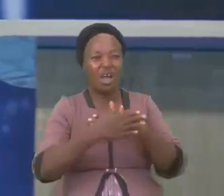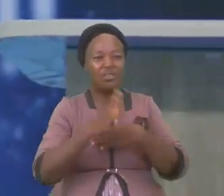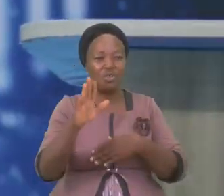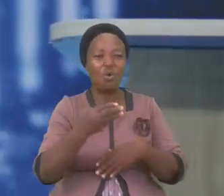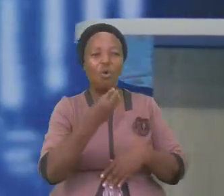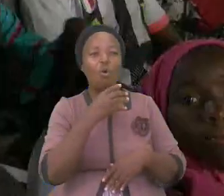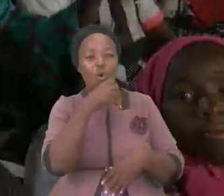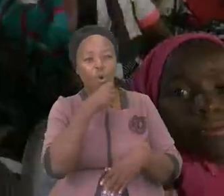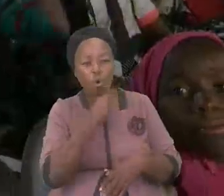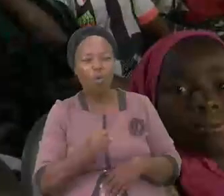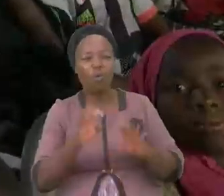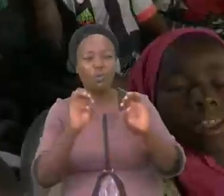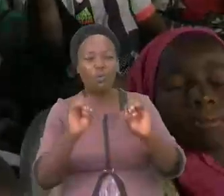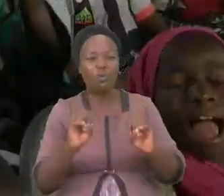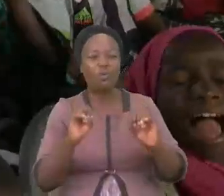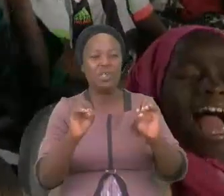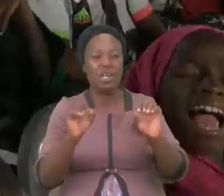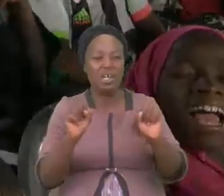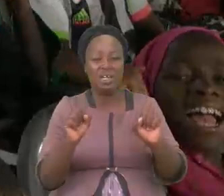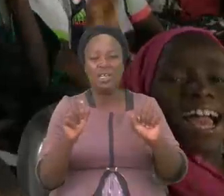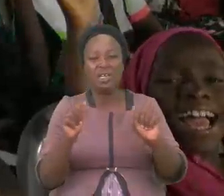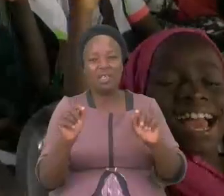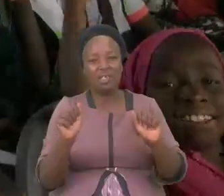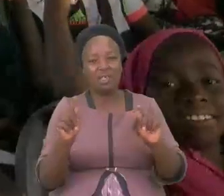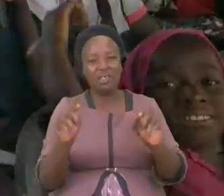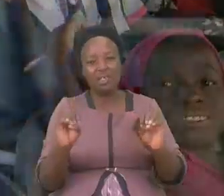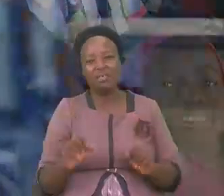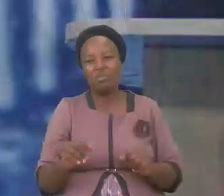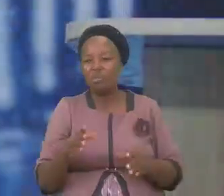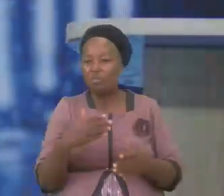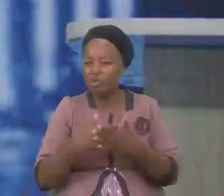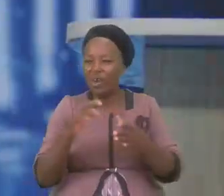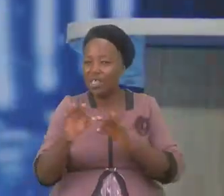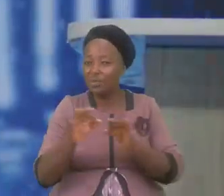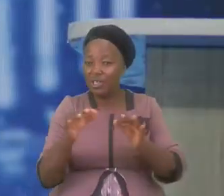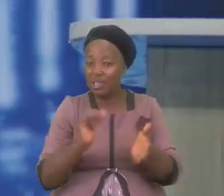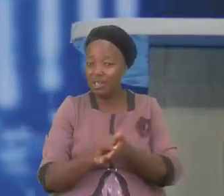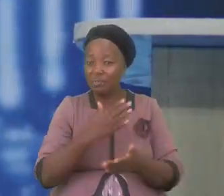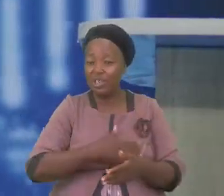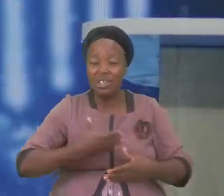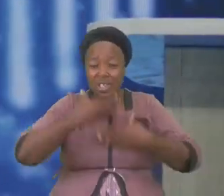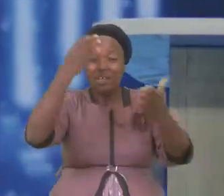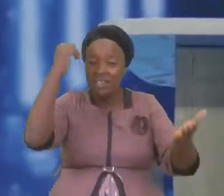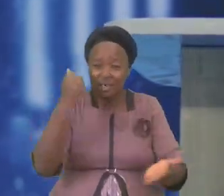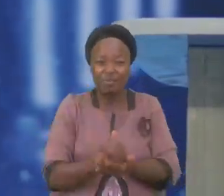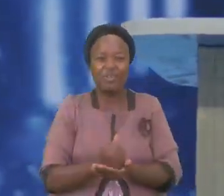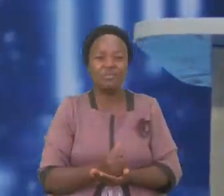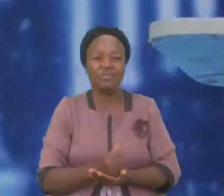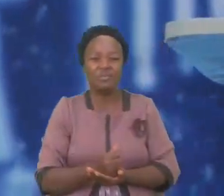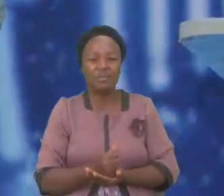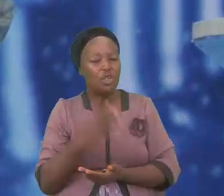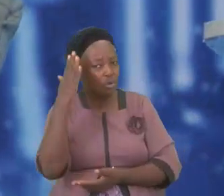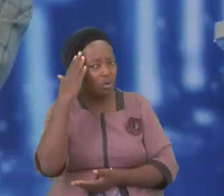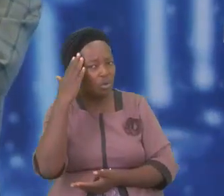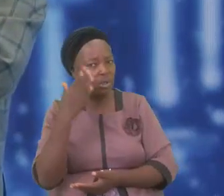good amen. You know, there are people that they look at their lives, they look at